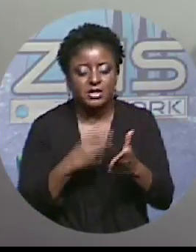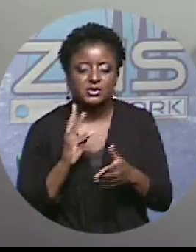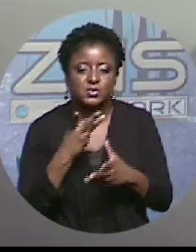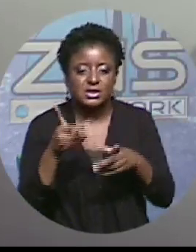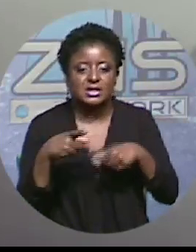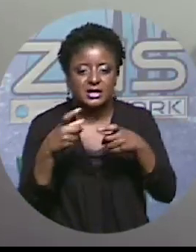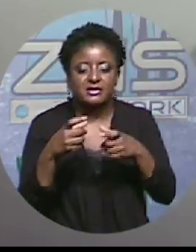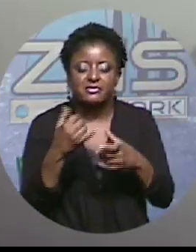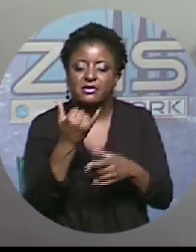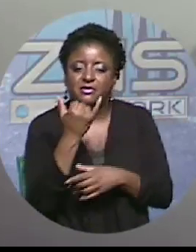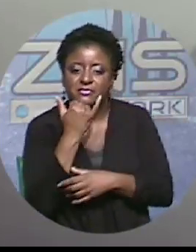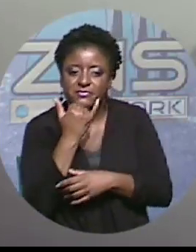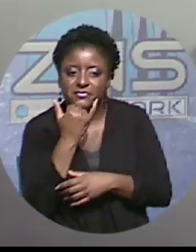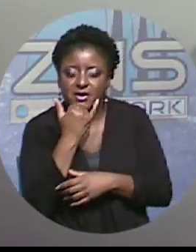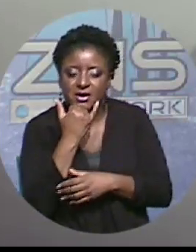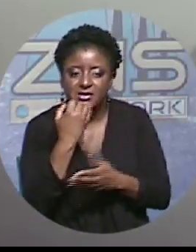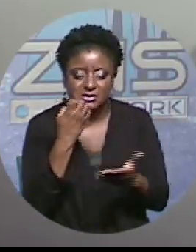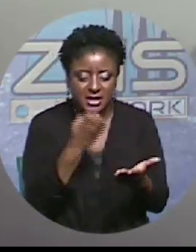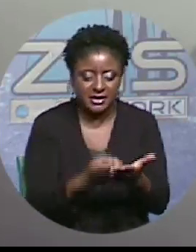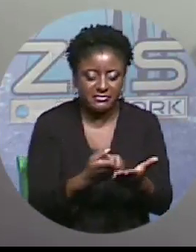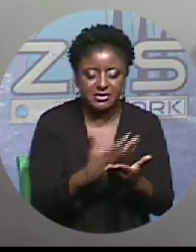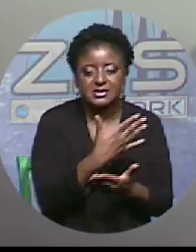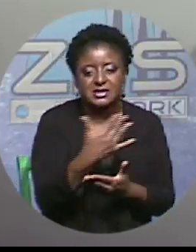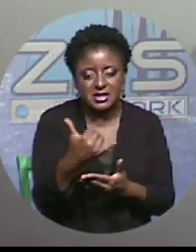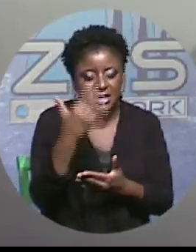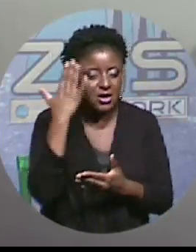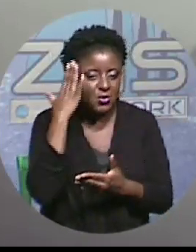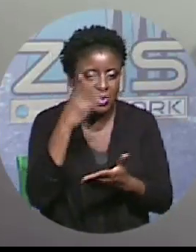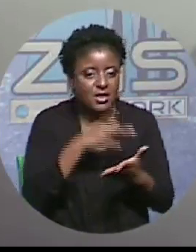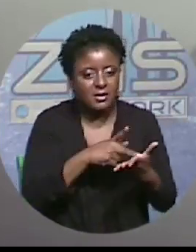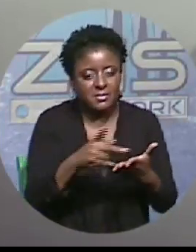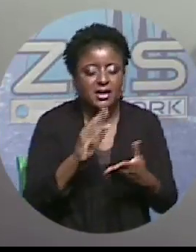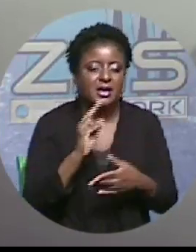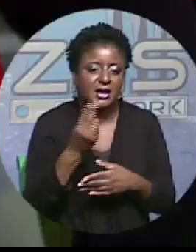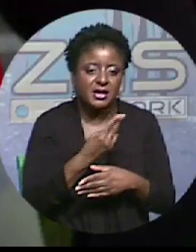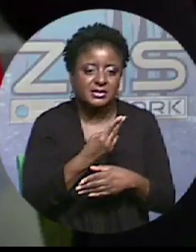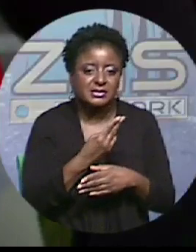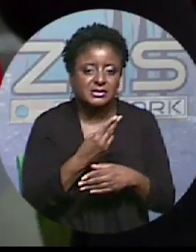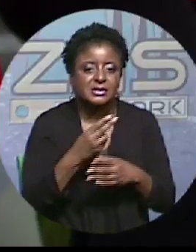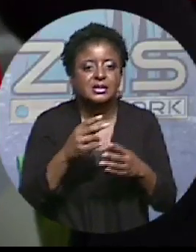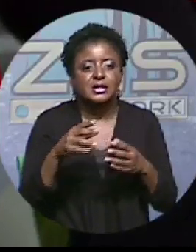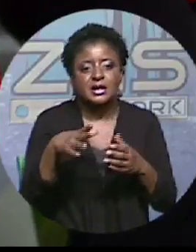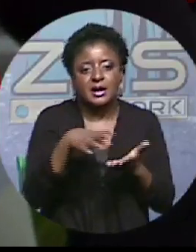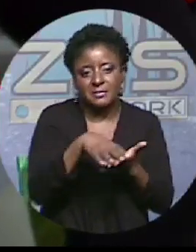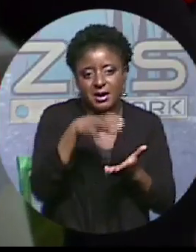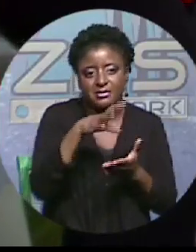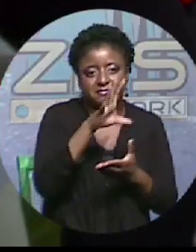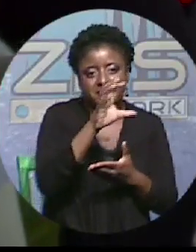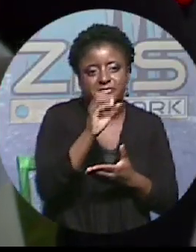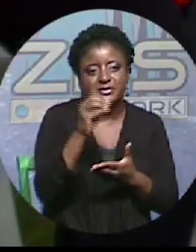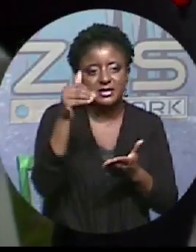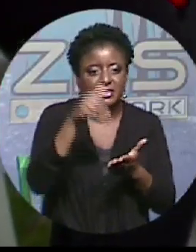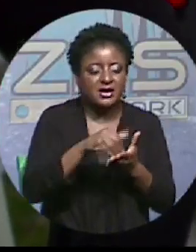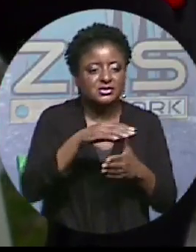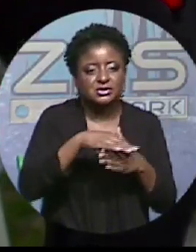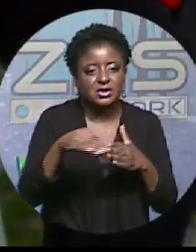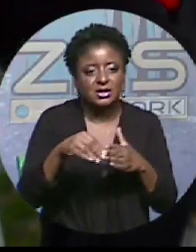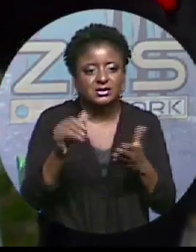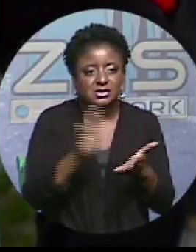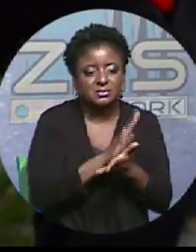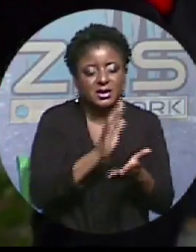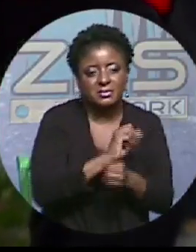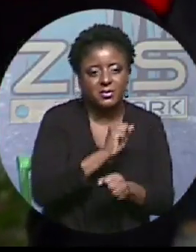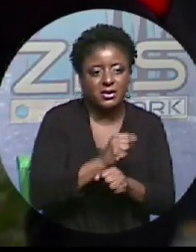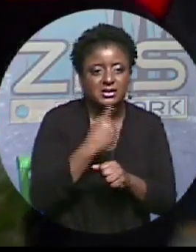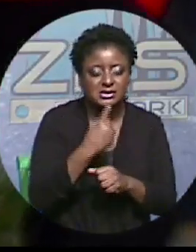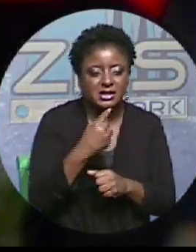us the money, which amounted to an initial payment of $50,000. DeVilma further alleges that Pintard, who was present during a payment at the